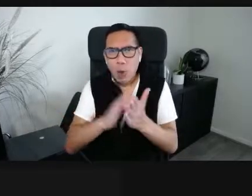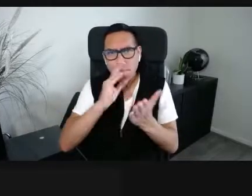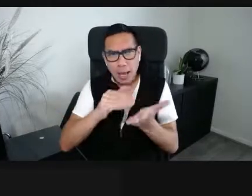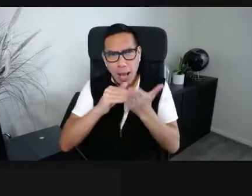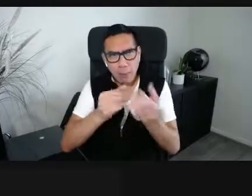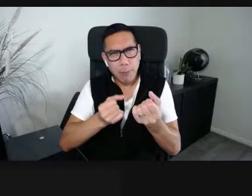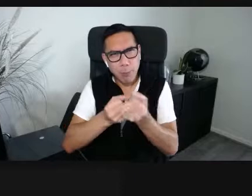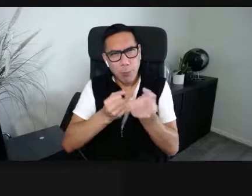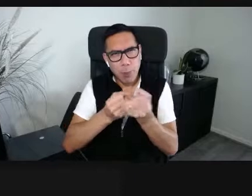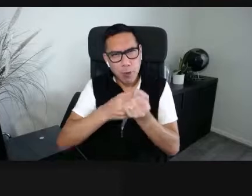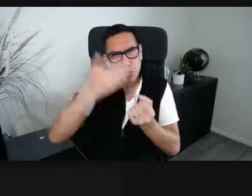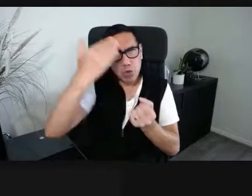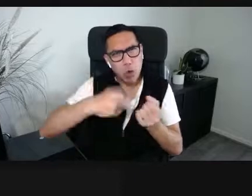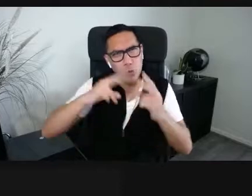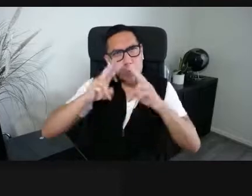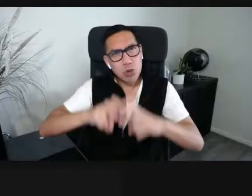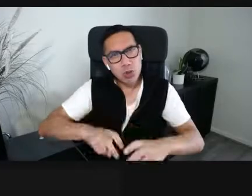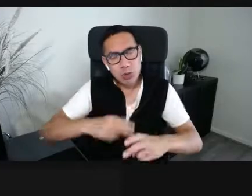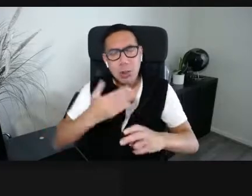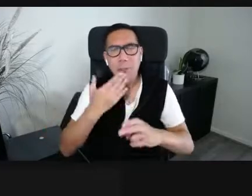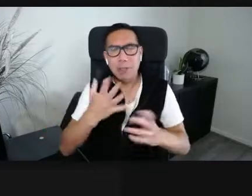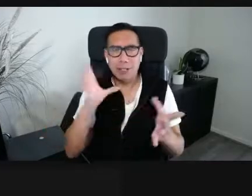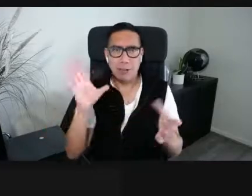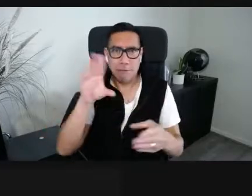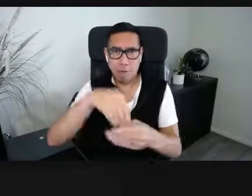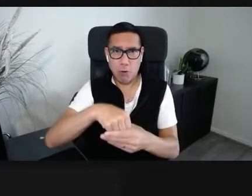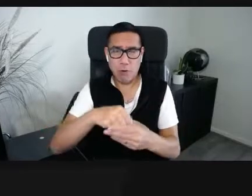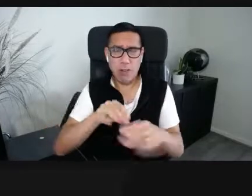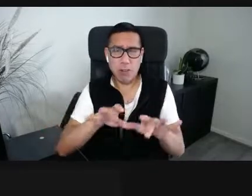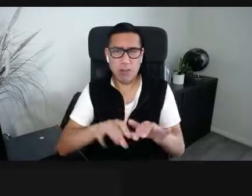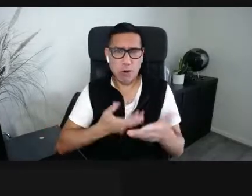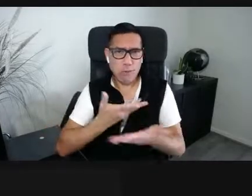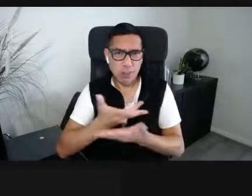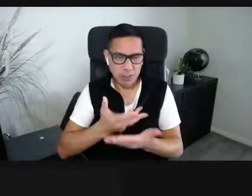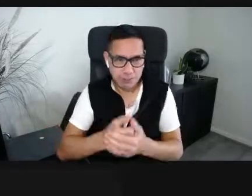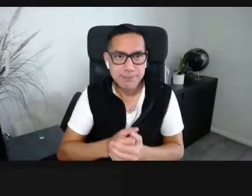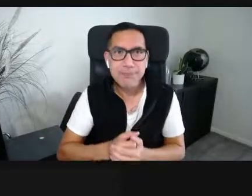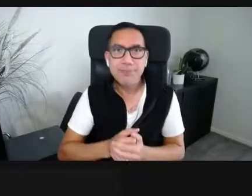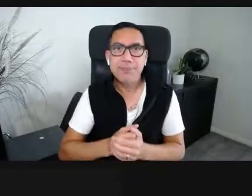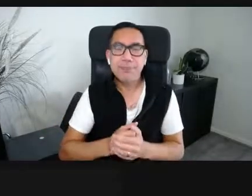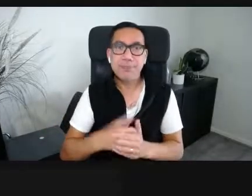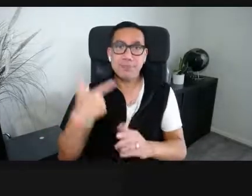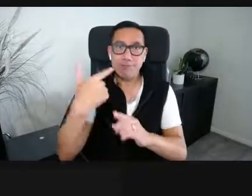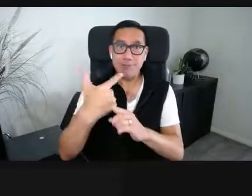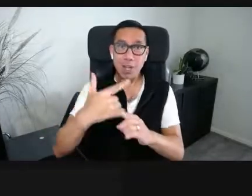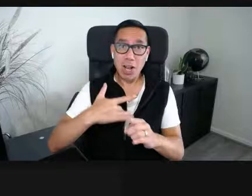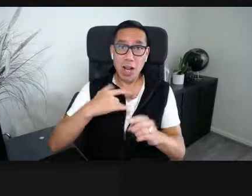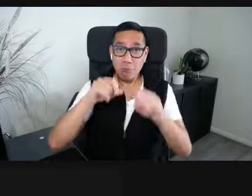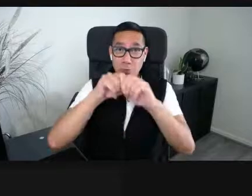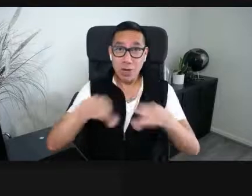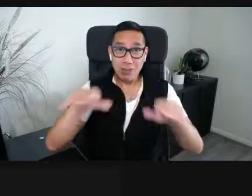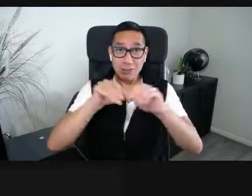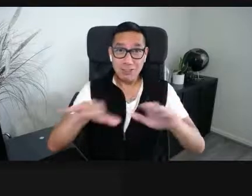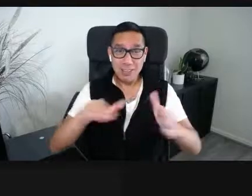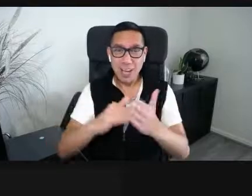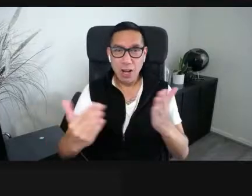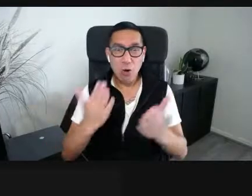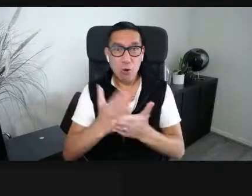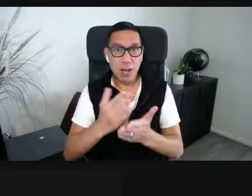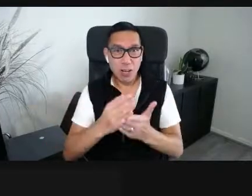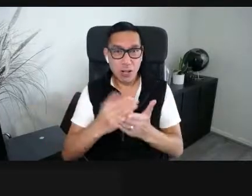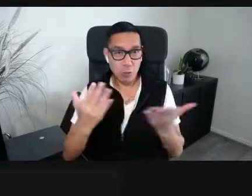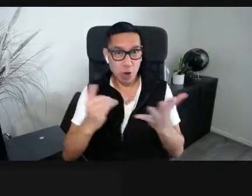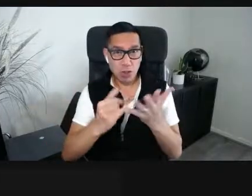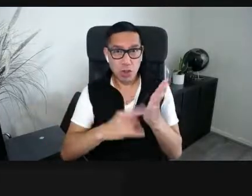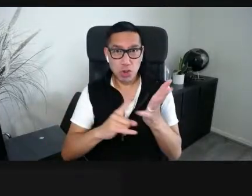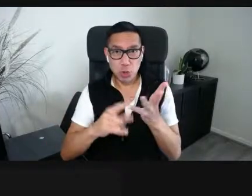conversation. I'm broadcasting now in this little broadcasting studio, which is really just my office at